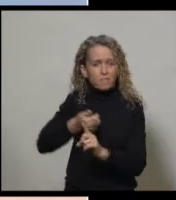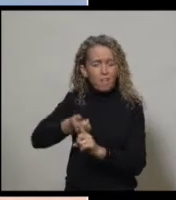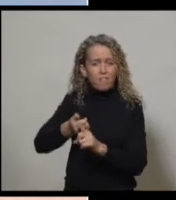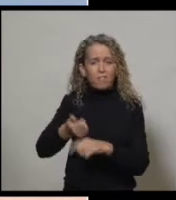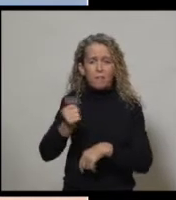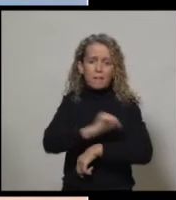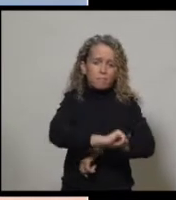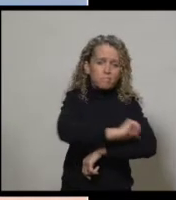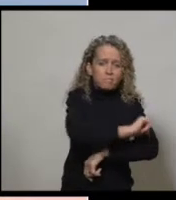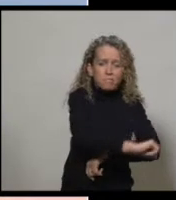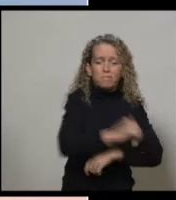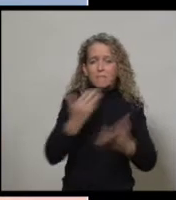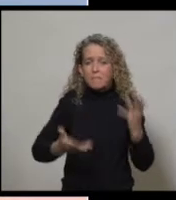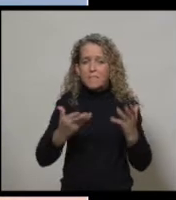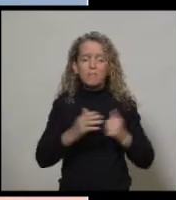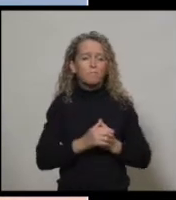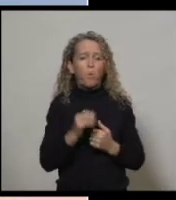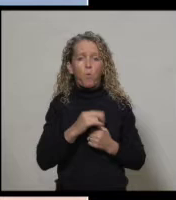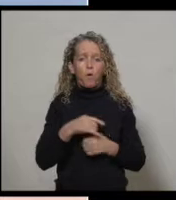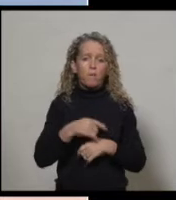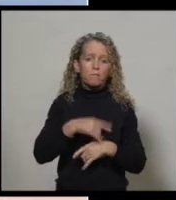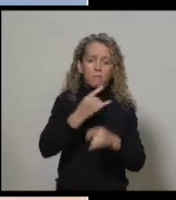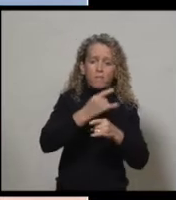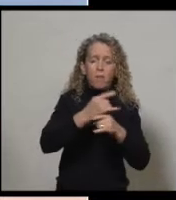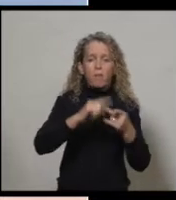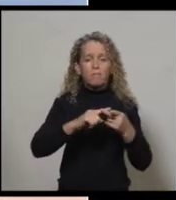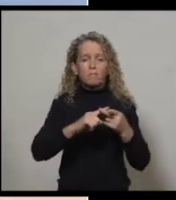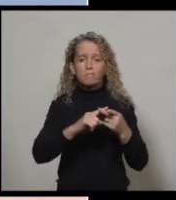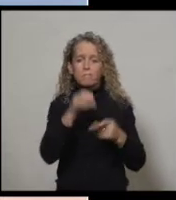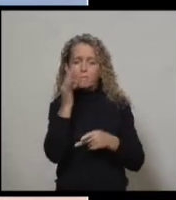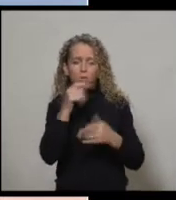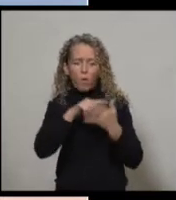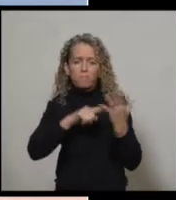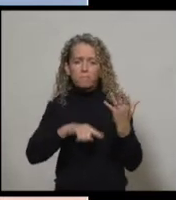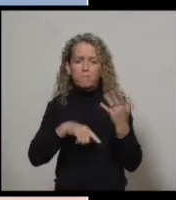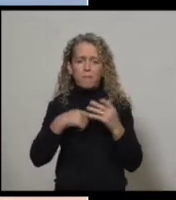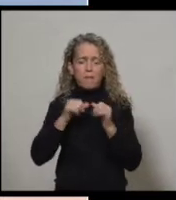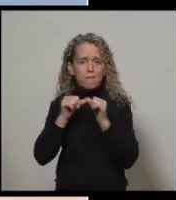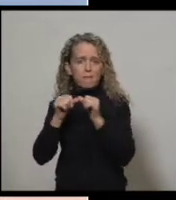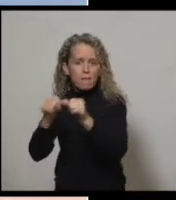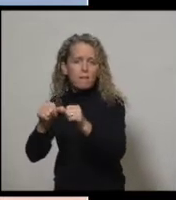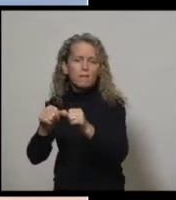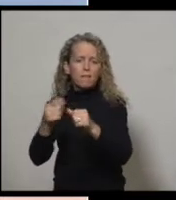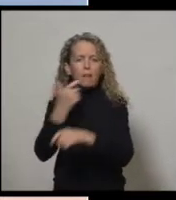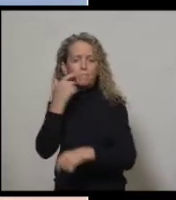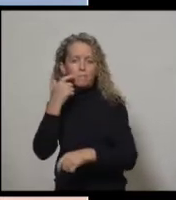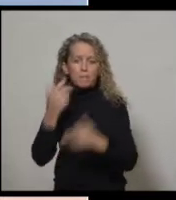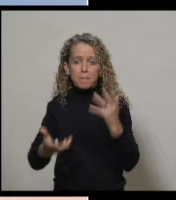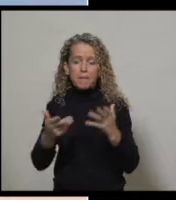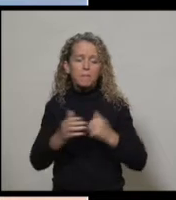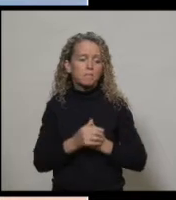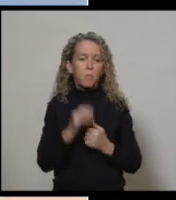using substances, or you may learn that they're also feeling a bit of shame about themselves, or they're not having a great feeling about